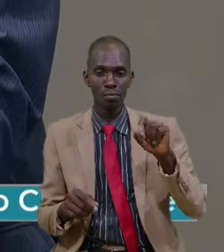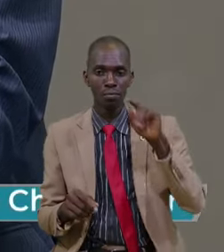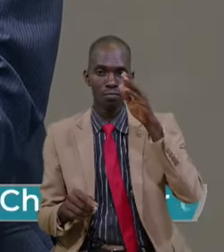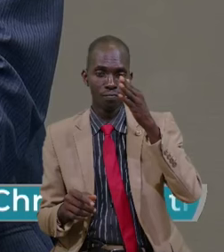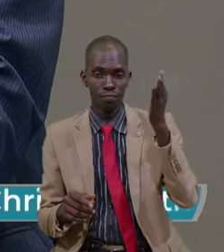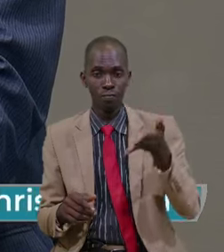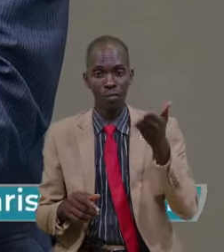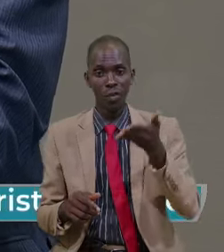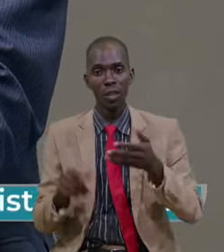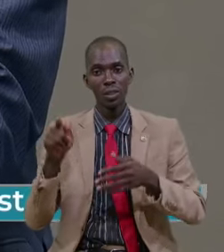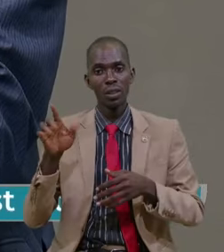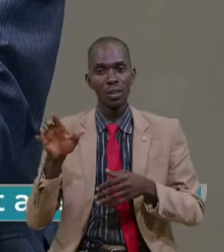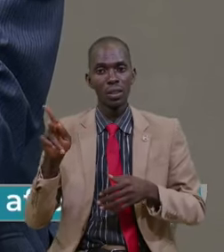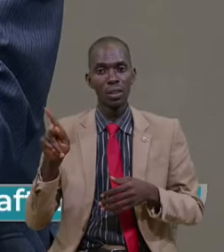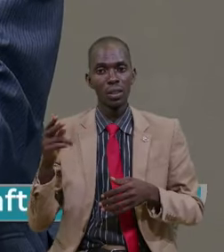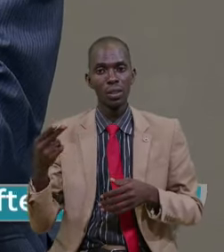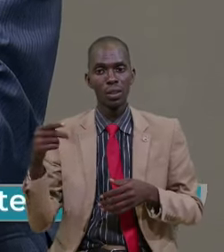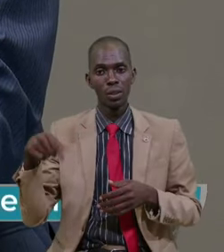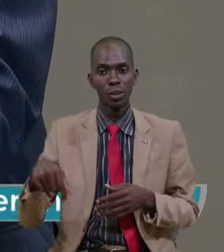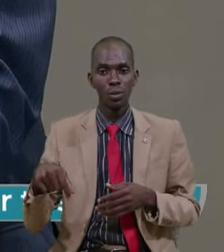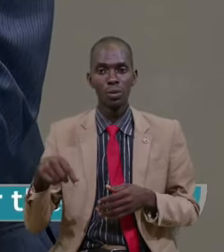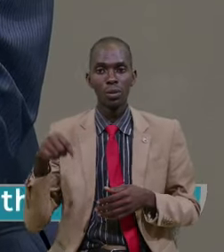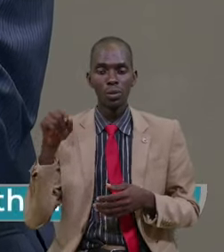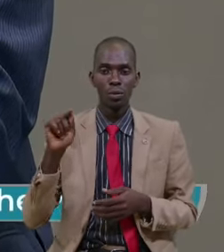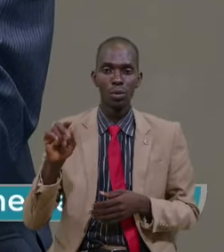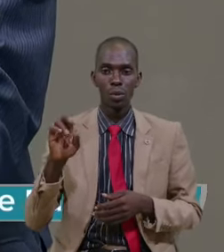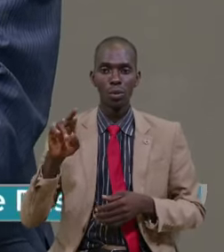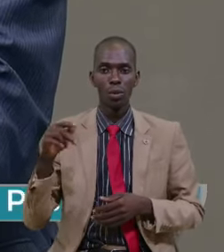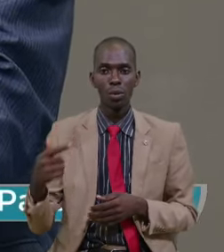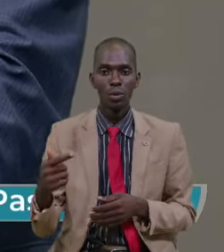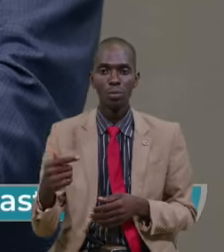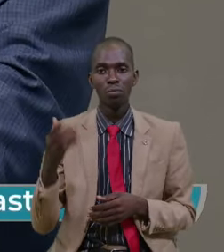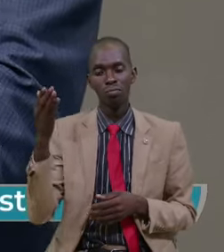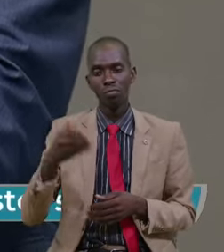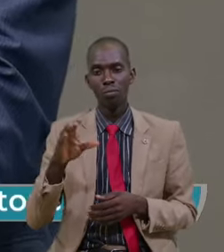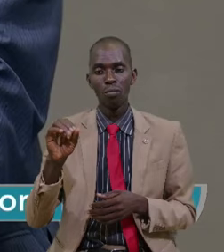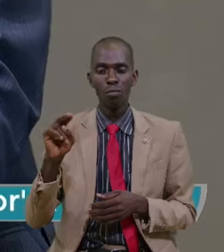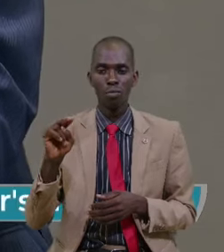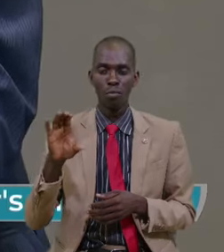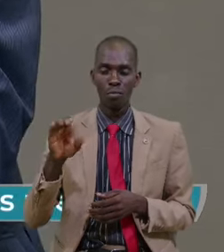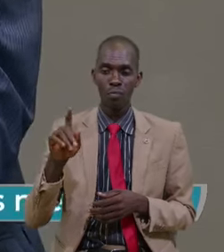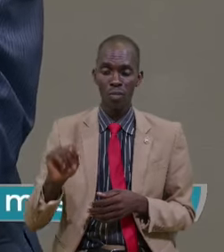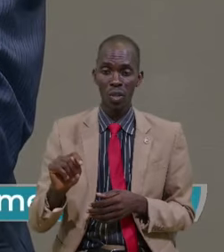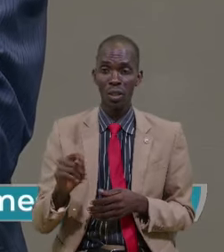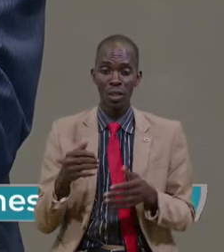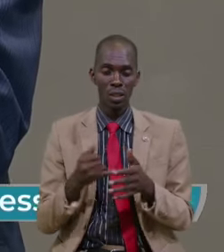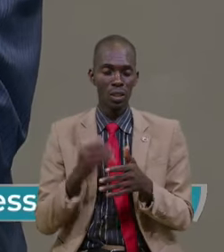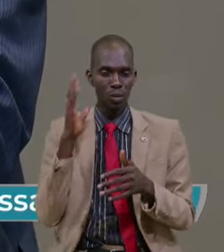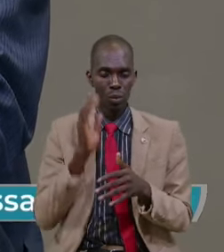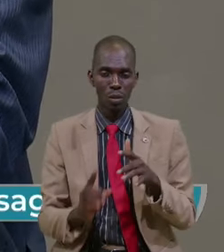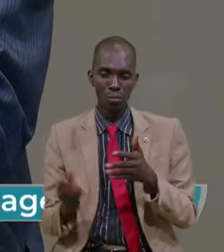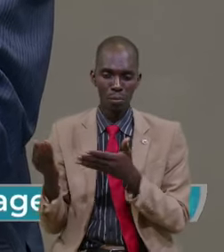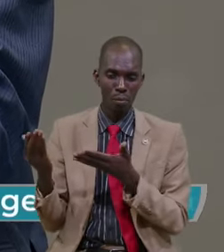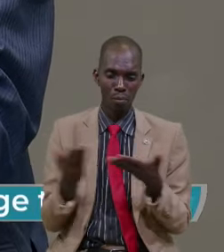gckhq.org/connect, below your player, click it and fill the form so we can assist